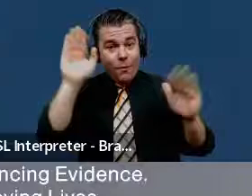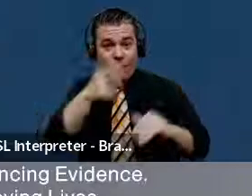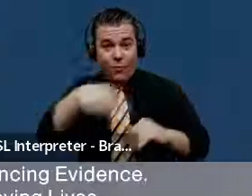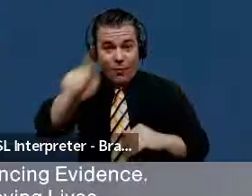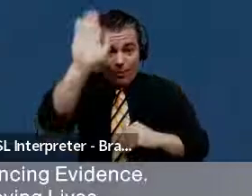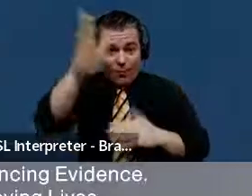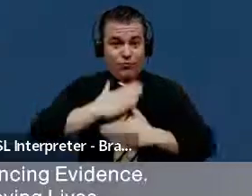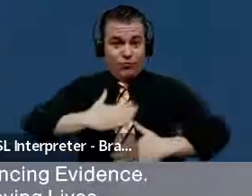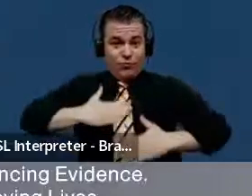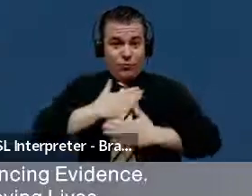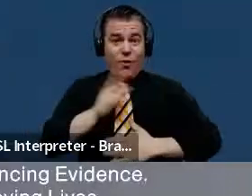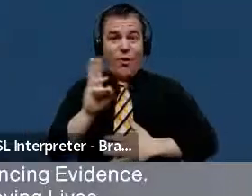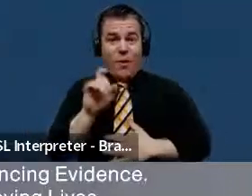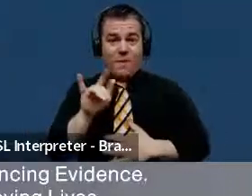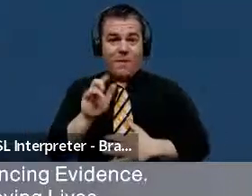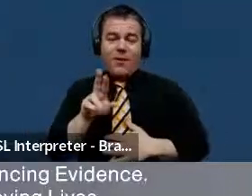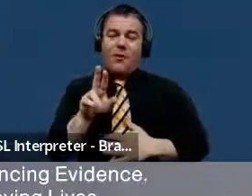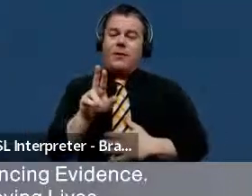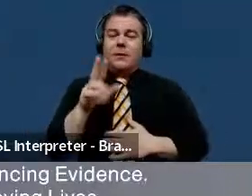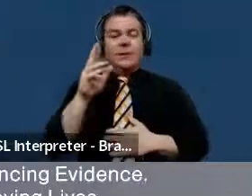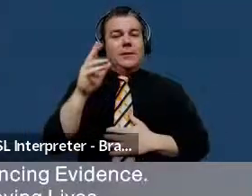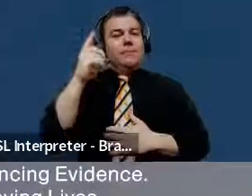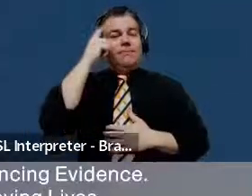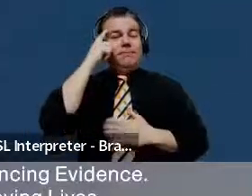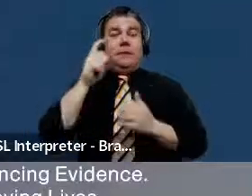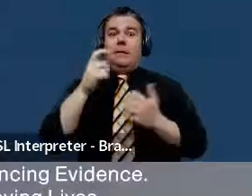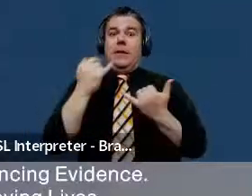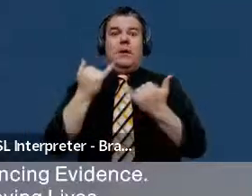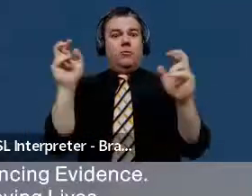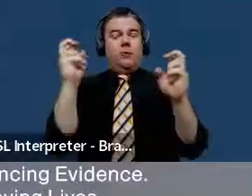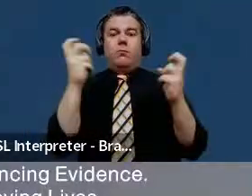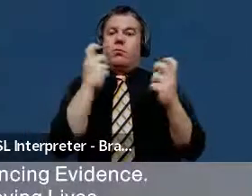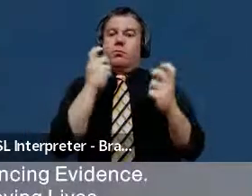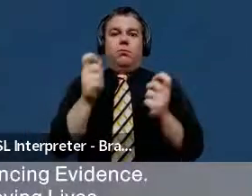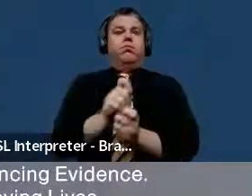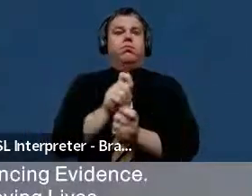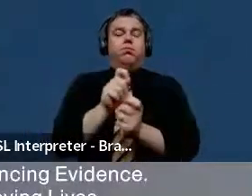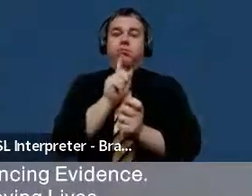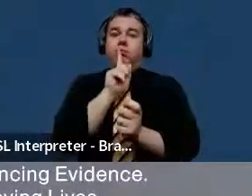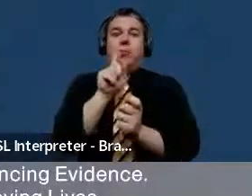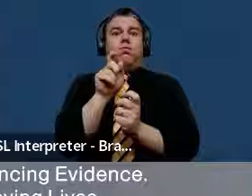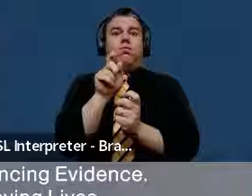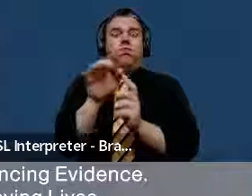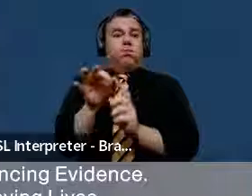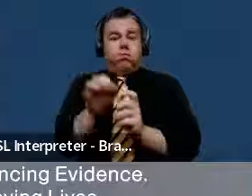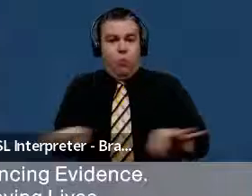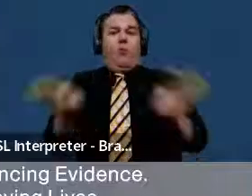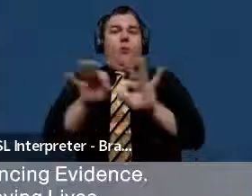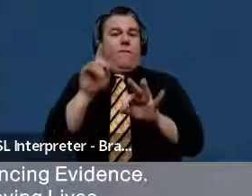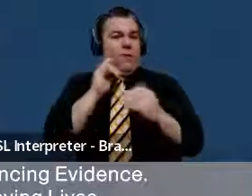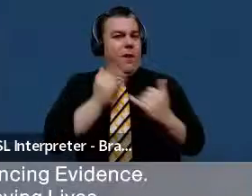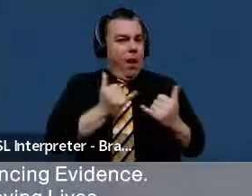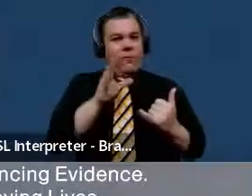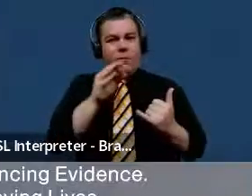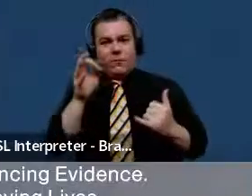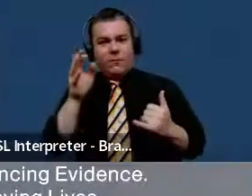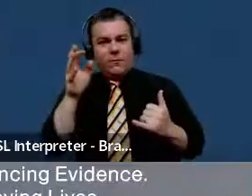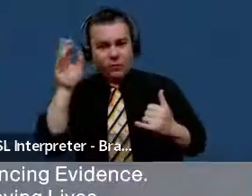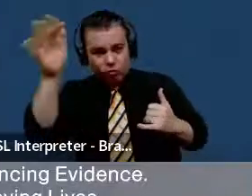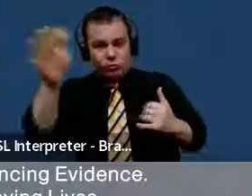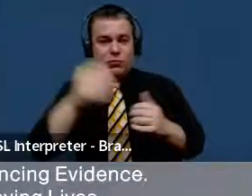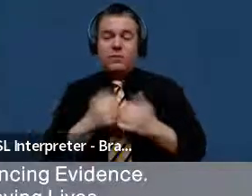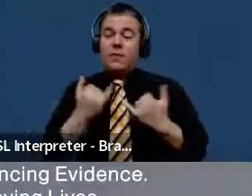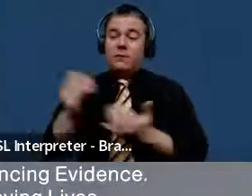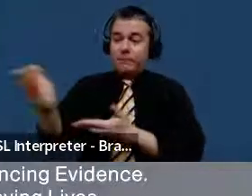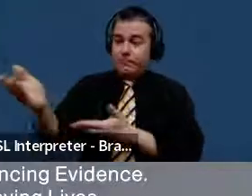webinar, considering how important this topic is for now and for the future. I now want to give the floor to Rob Alport